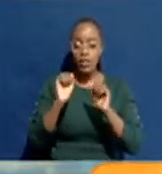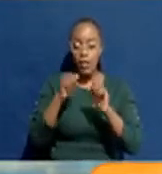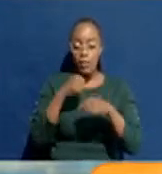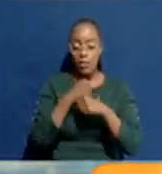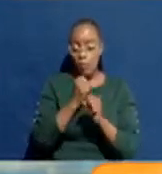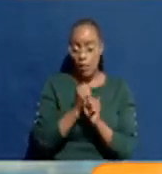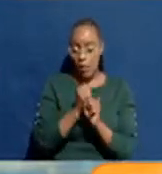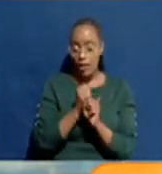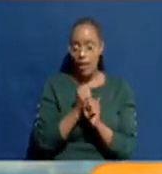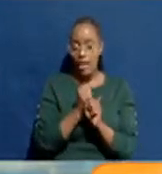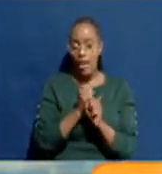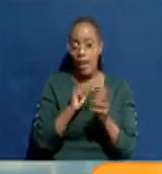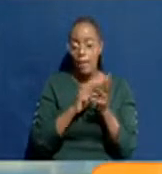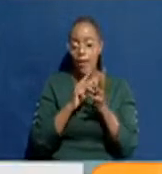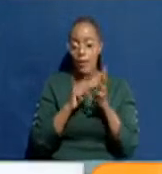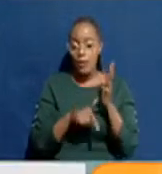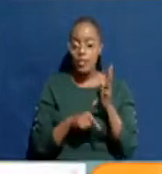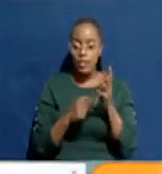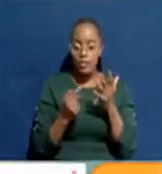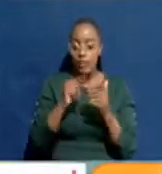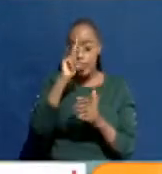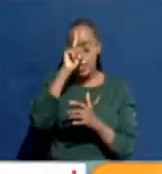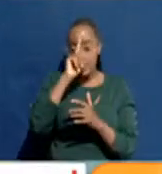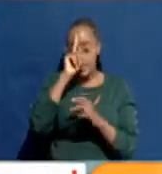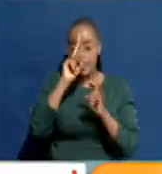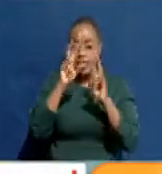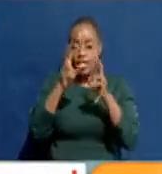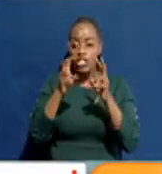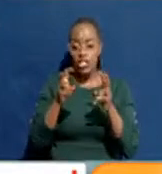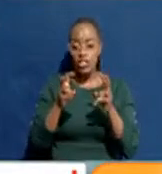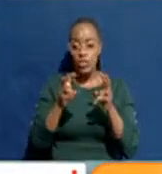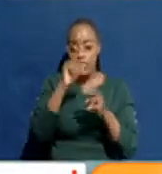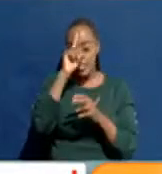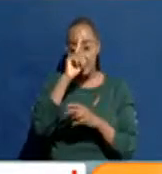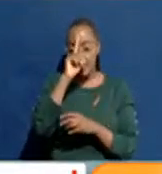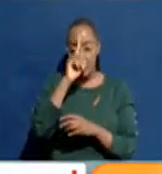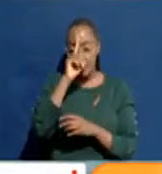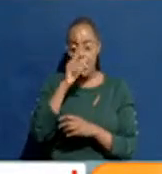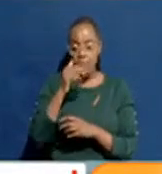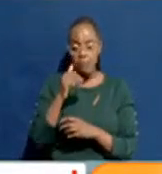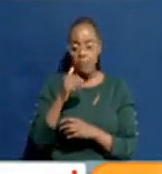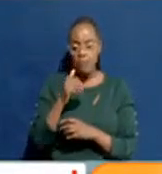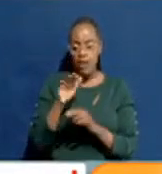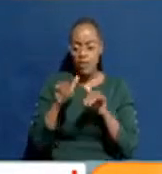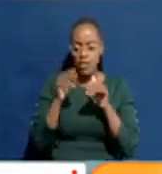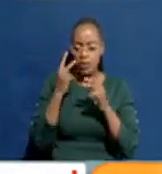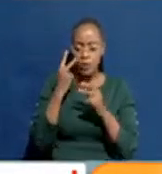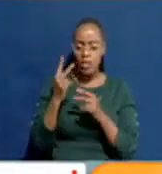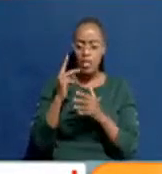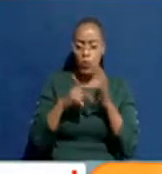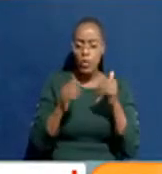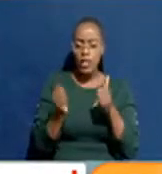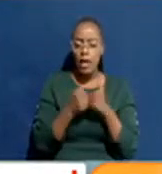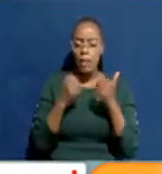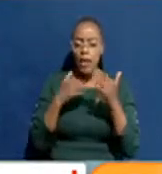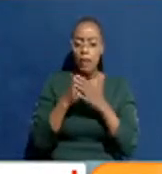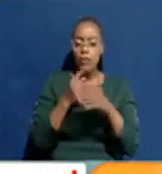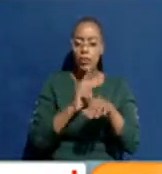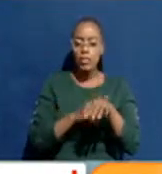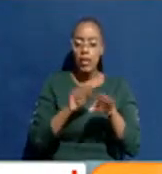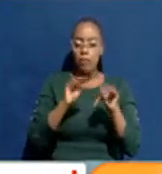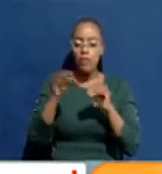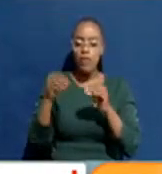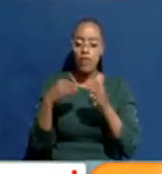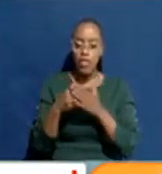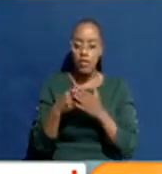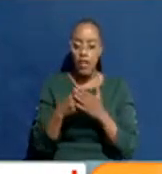So it's quite a serious issue, and okay. I'm really tracking to see what happens until we get to Finance